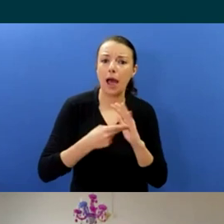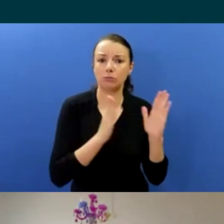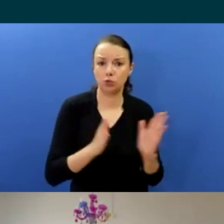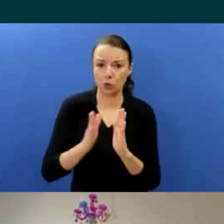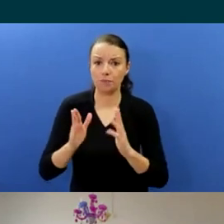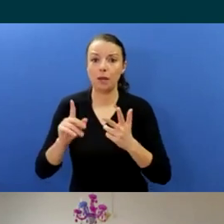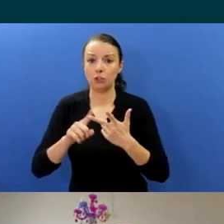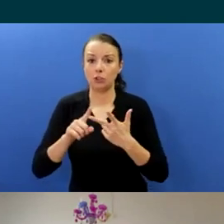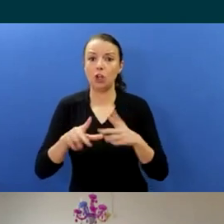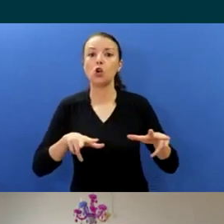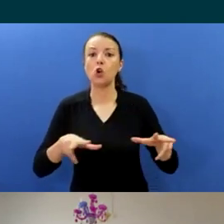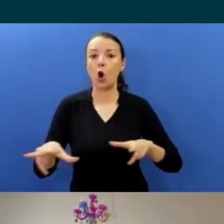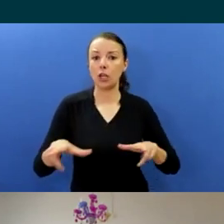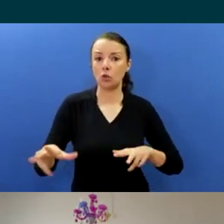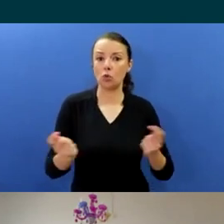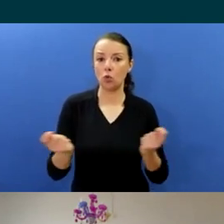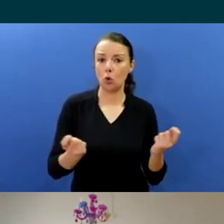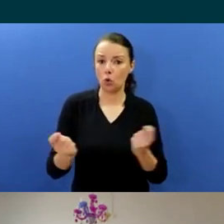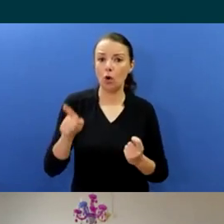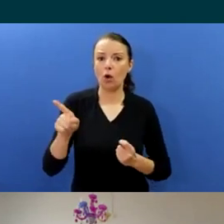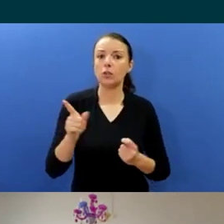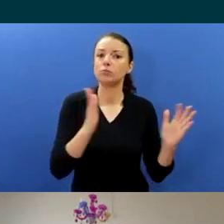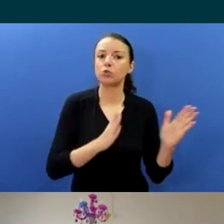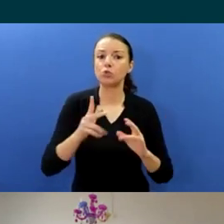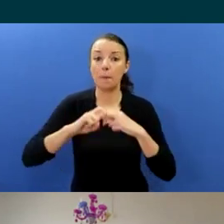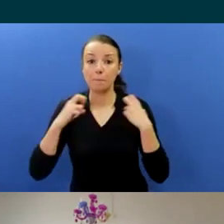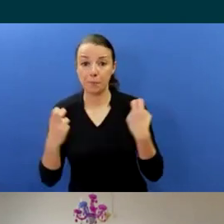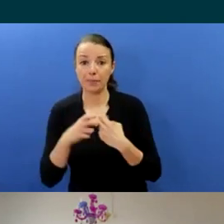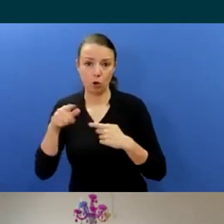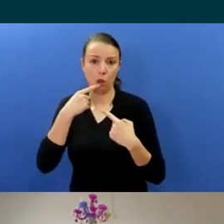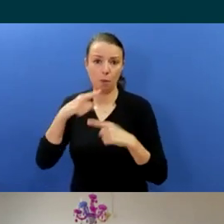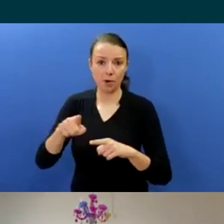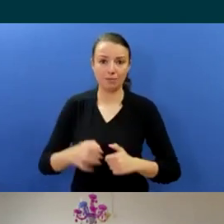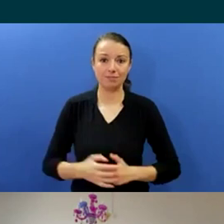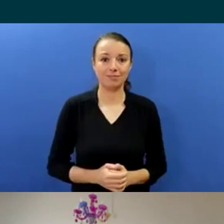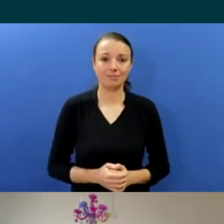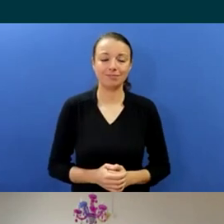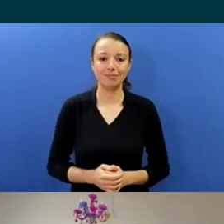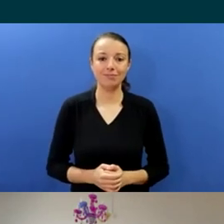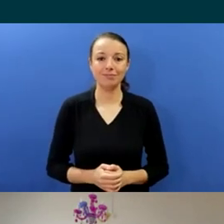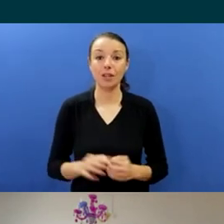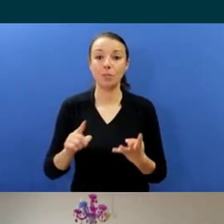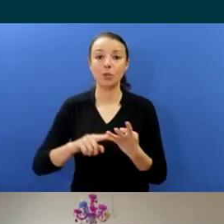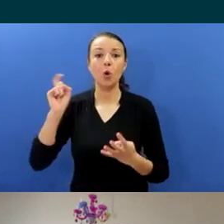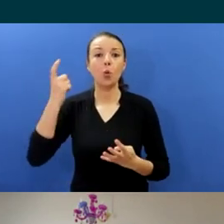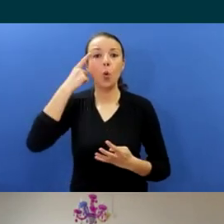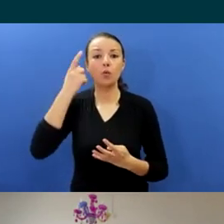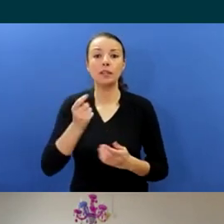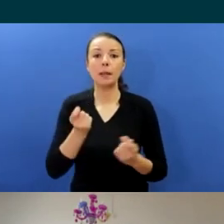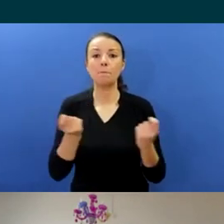the citizen assembly and the lead facilitator. And we could say